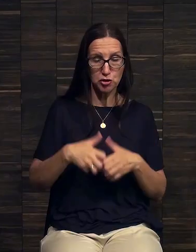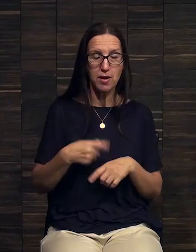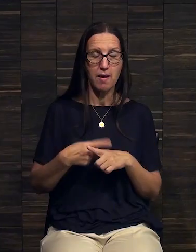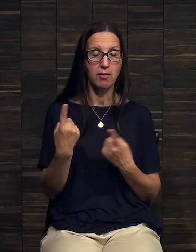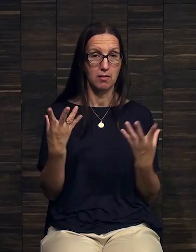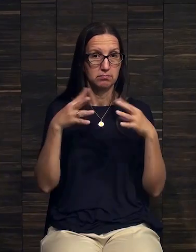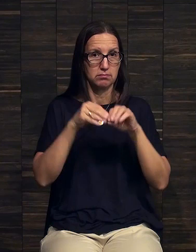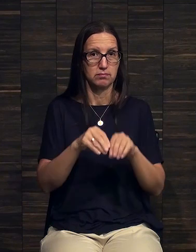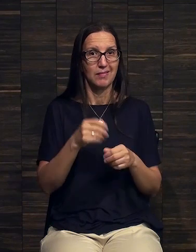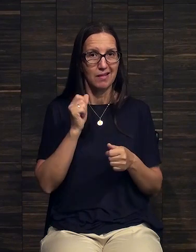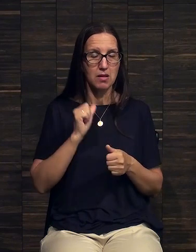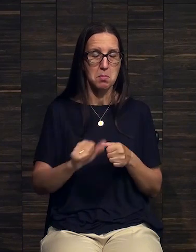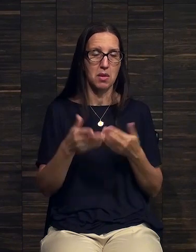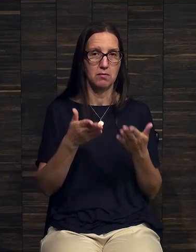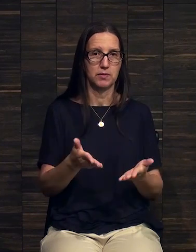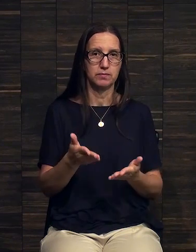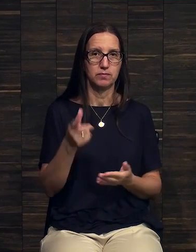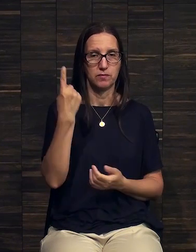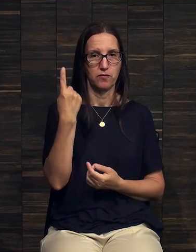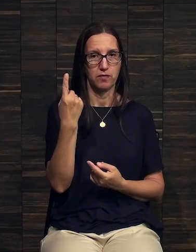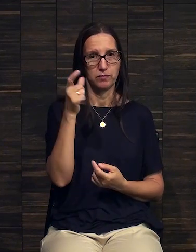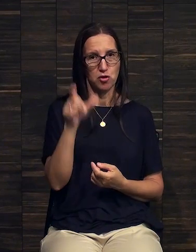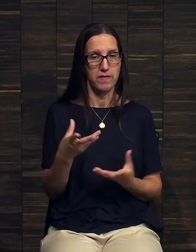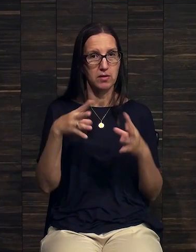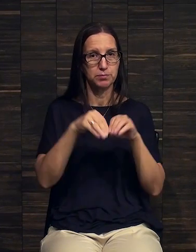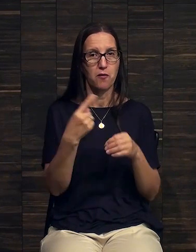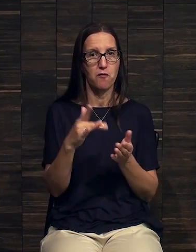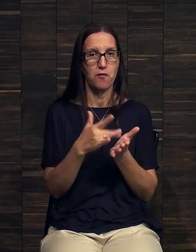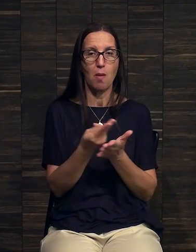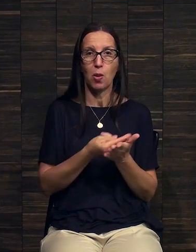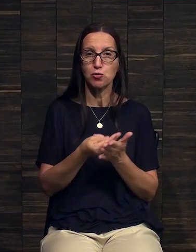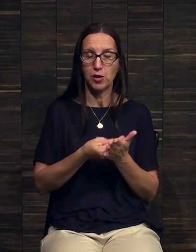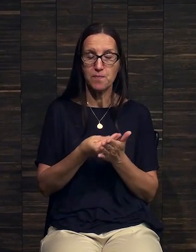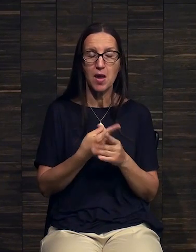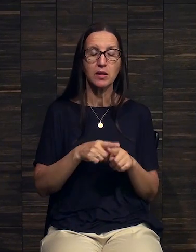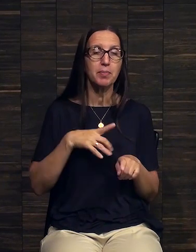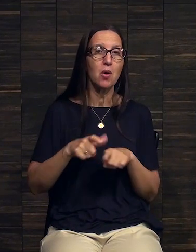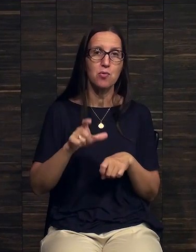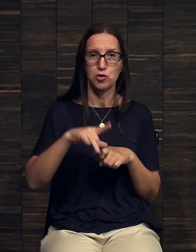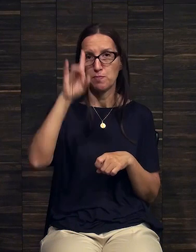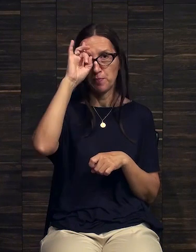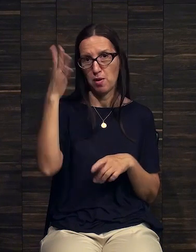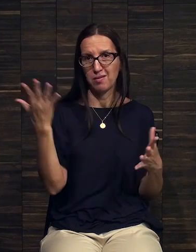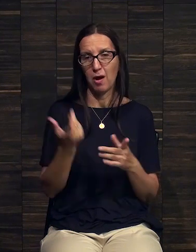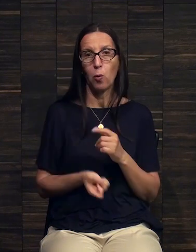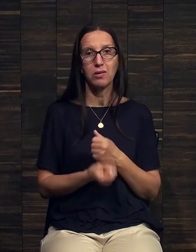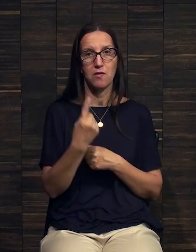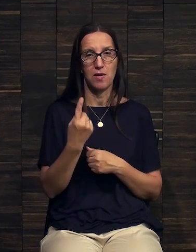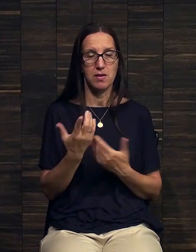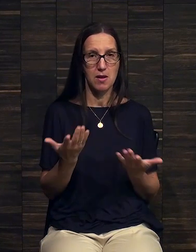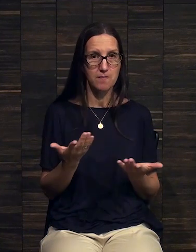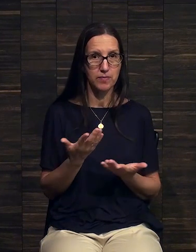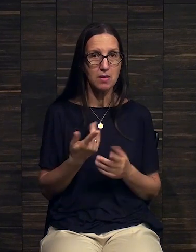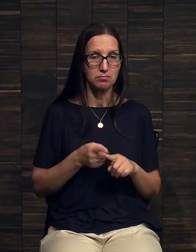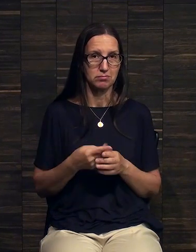it is depicted on this cover page. Indeed, it was an incredibly popular